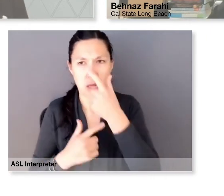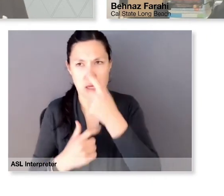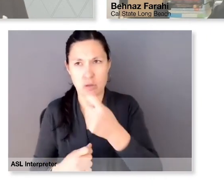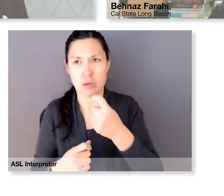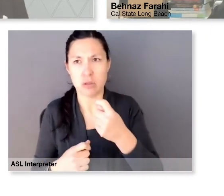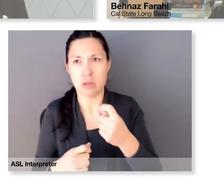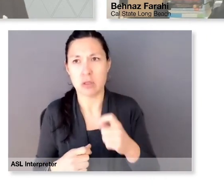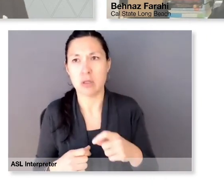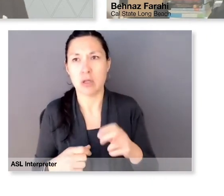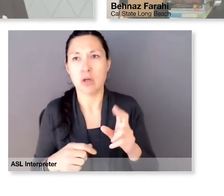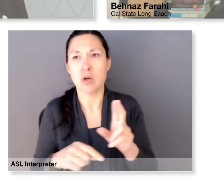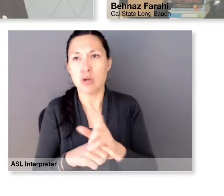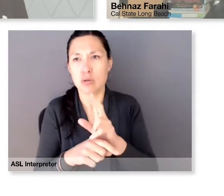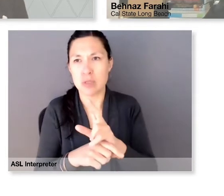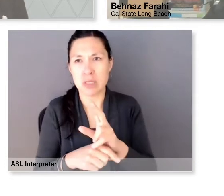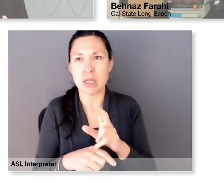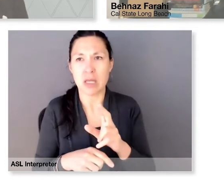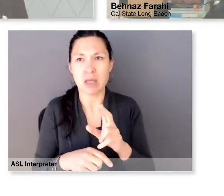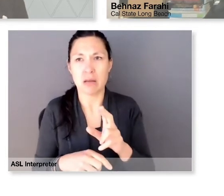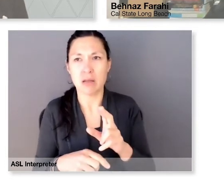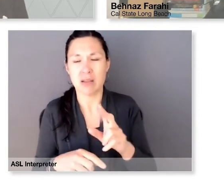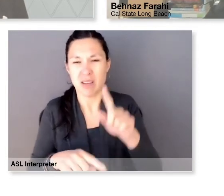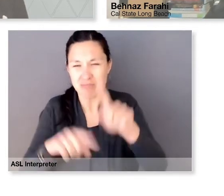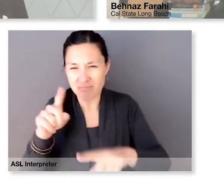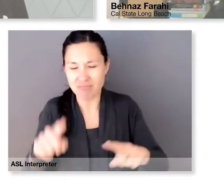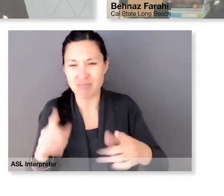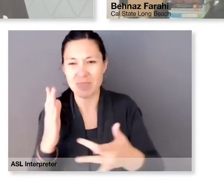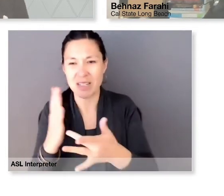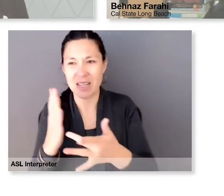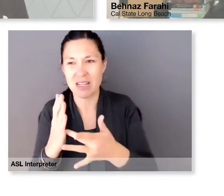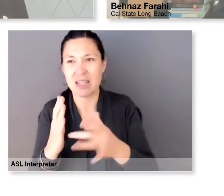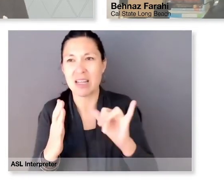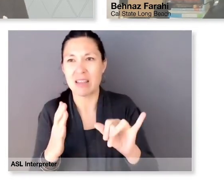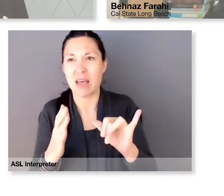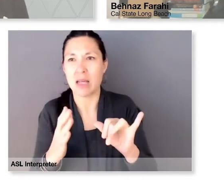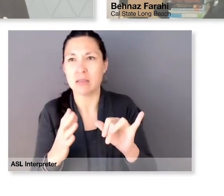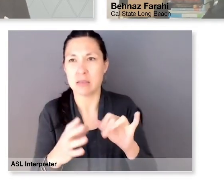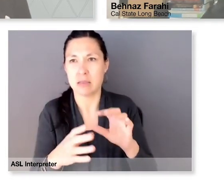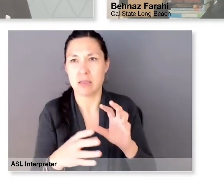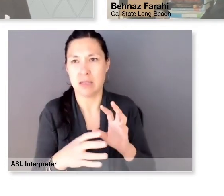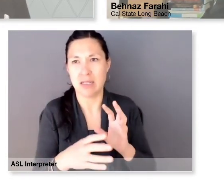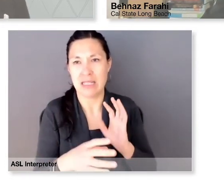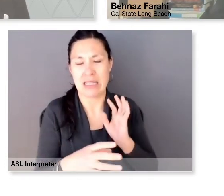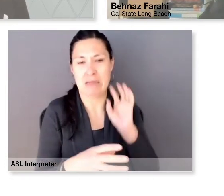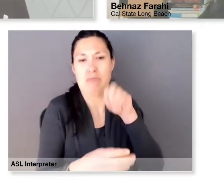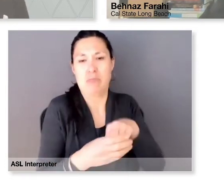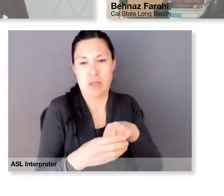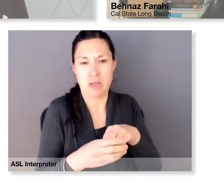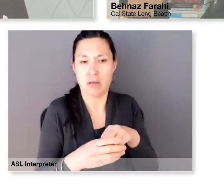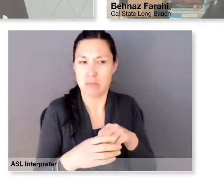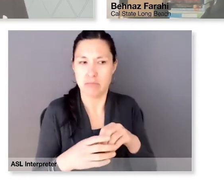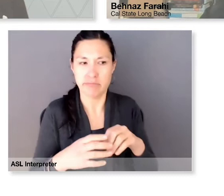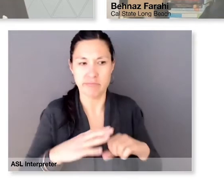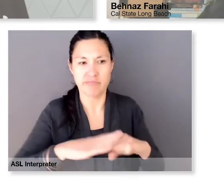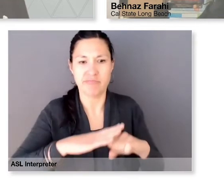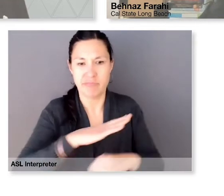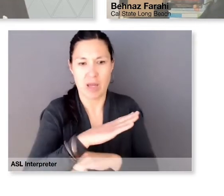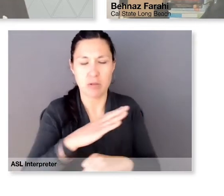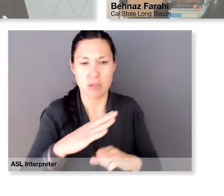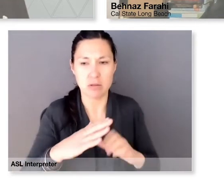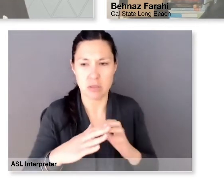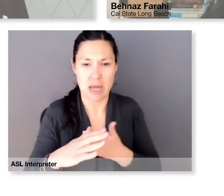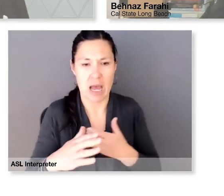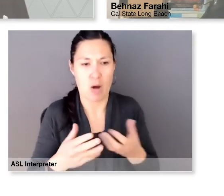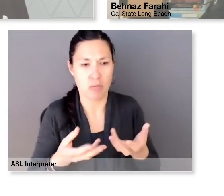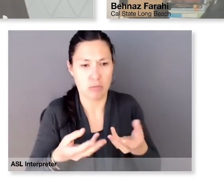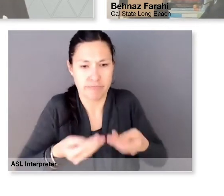vision technologies embedded in the substrate of the matter and see that how materials could be intelligent and smart